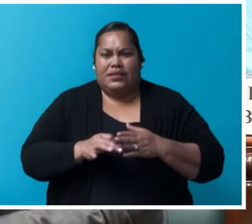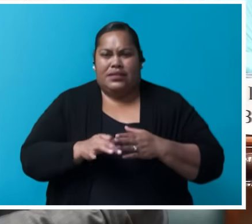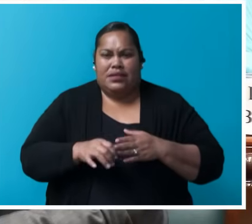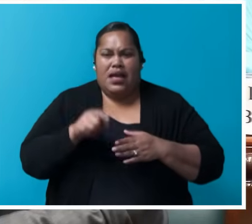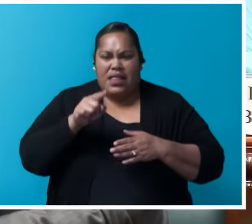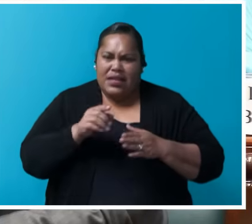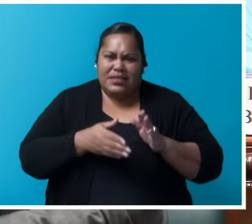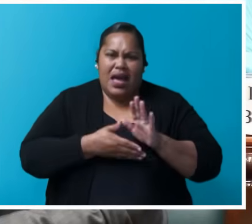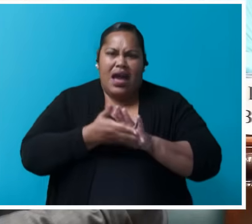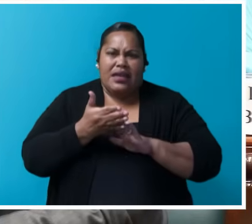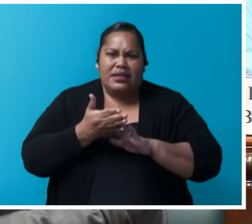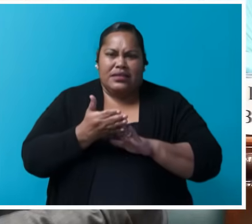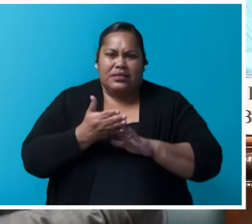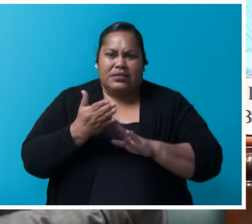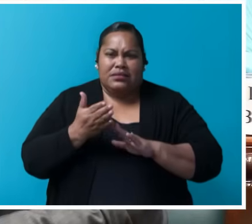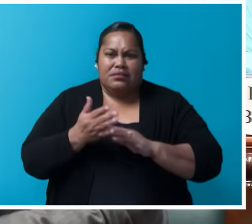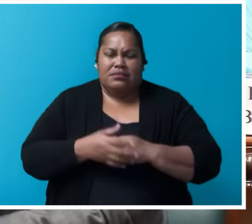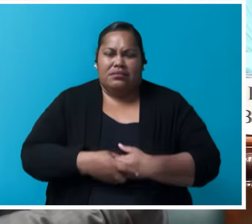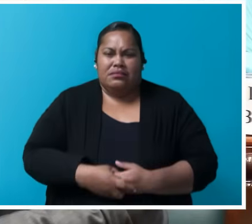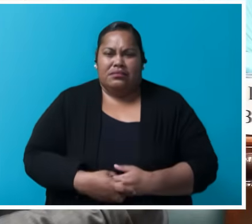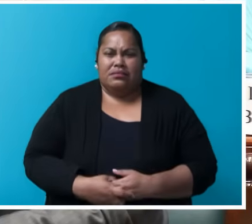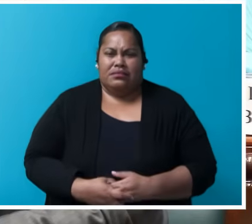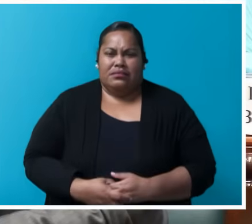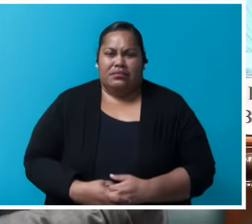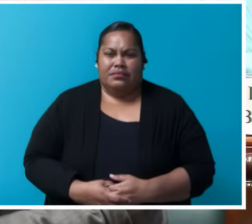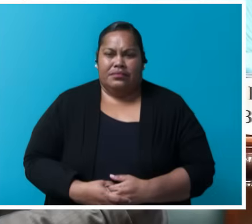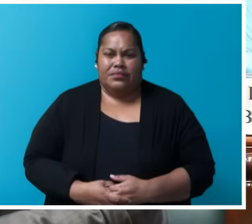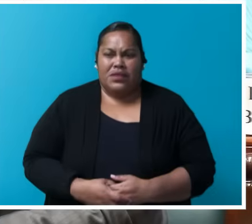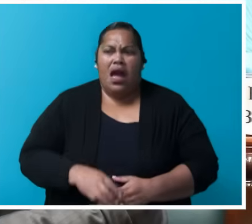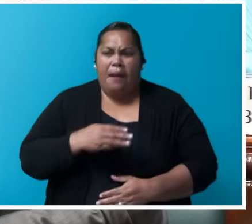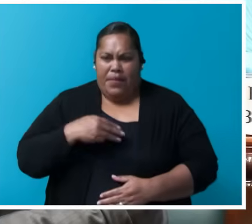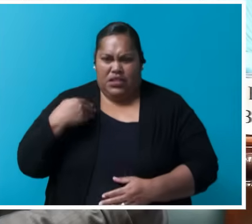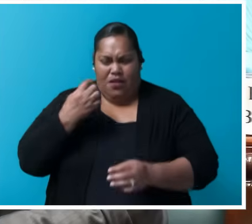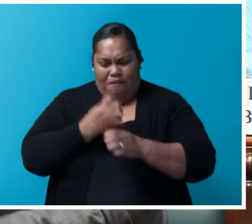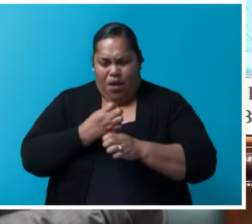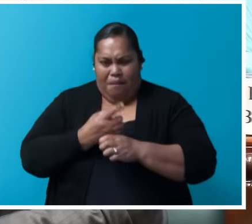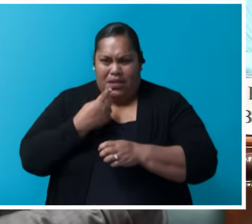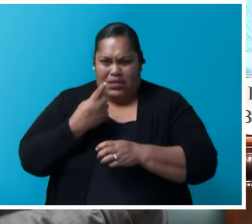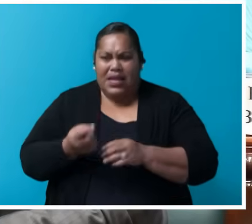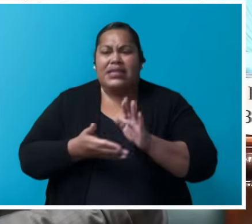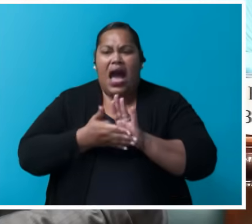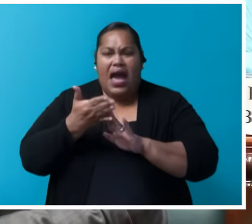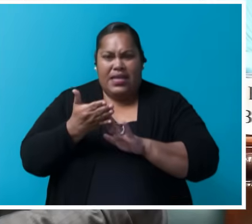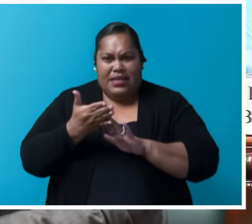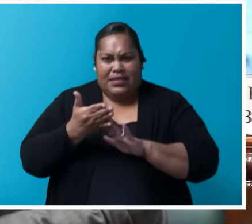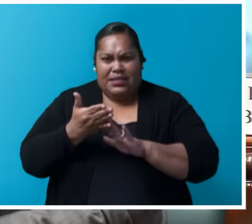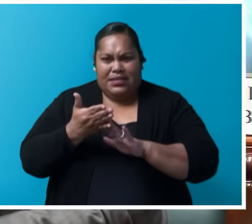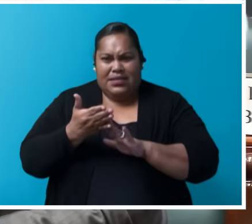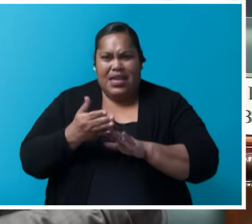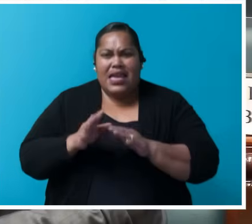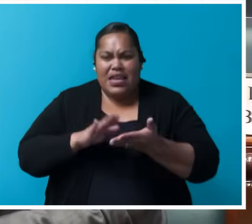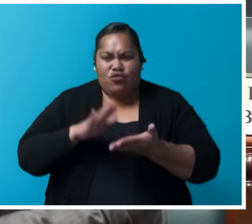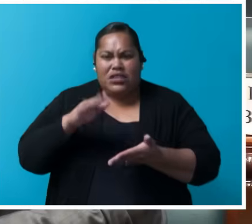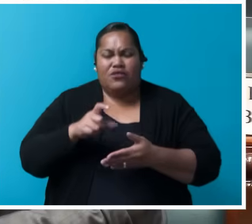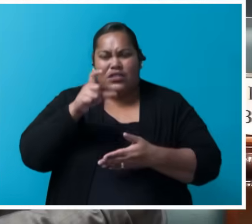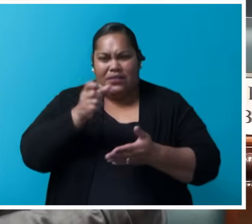highest, as Honorable Minister for Employment said, highest ever increase to the civil